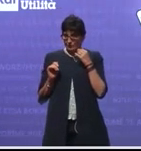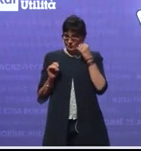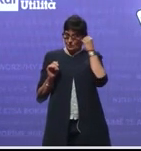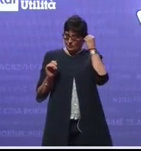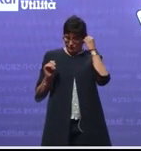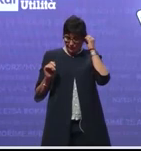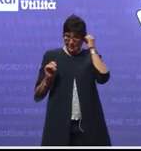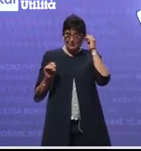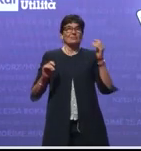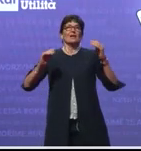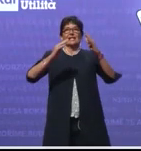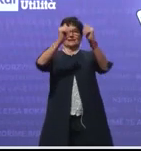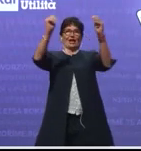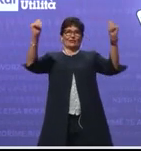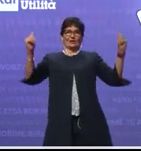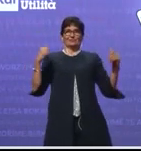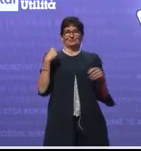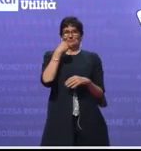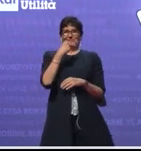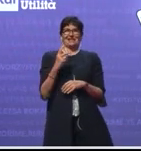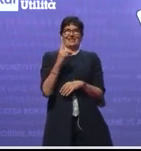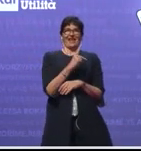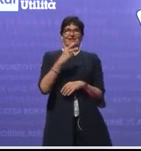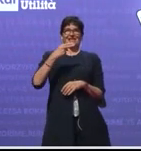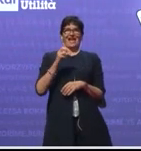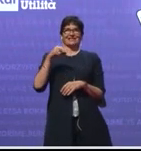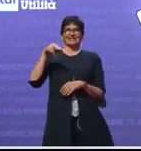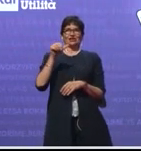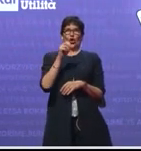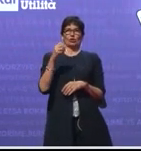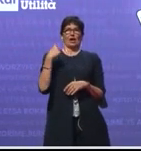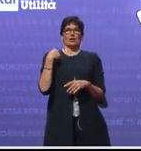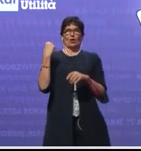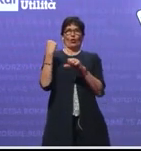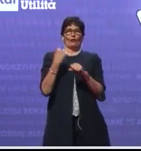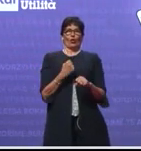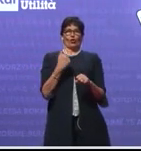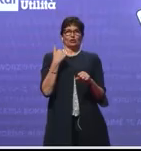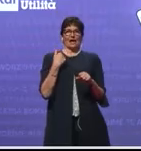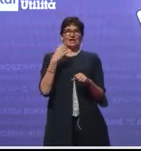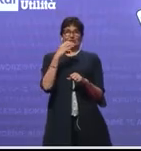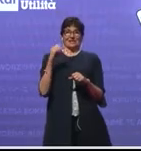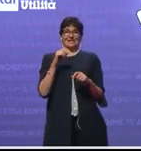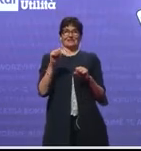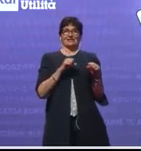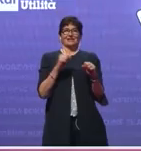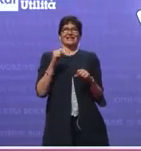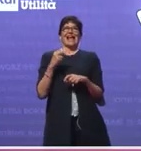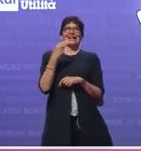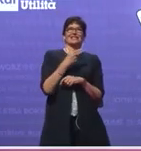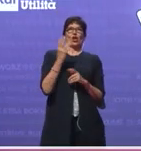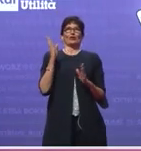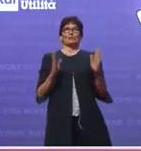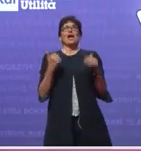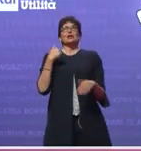I am David Hanson, the founder and CEO of Hanson Robotics and the father of Sophia. You've heard from Sophia